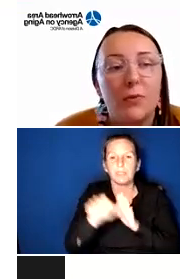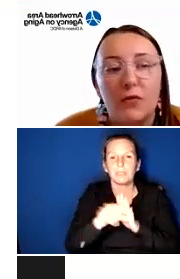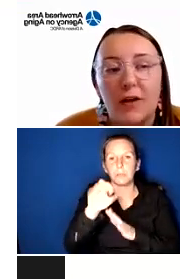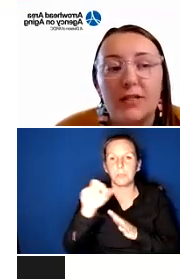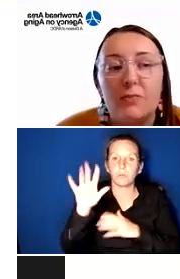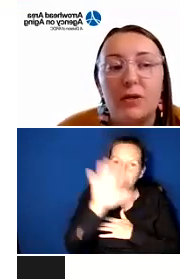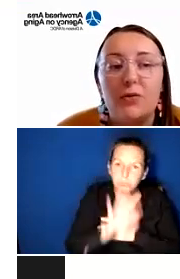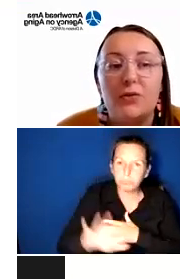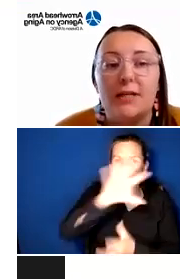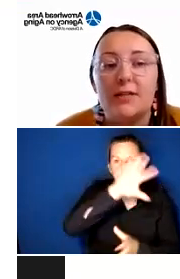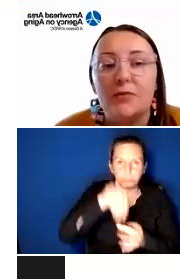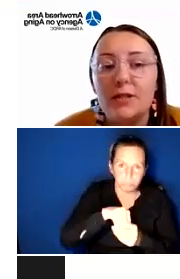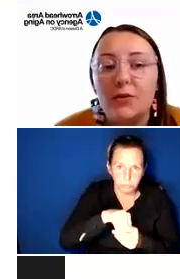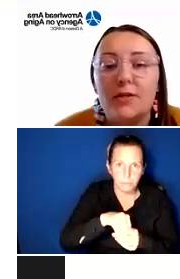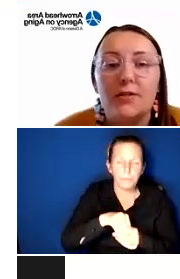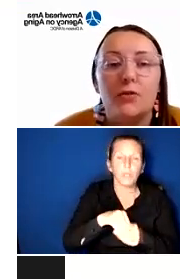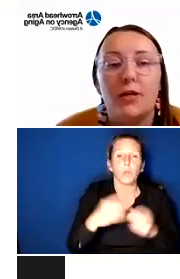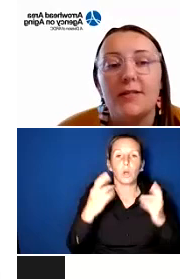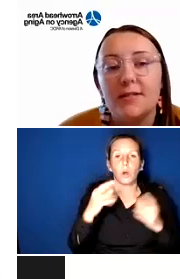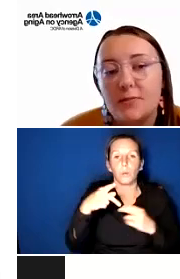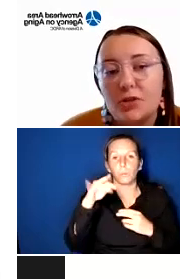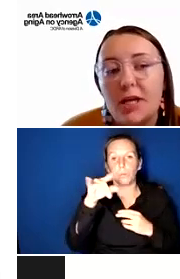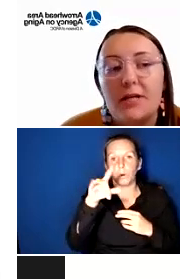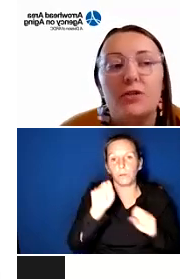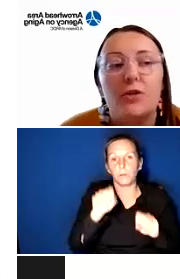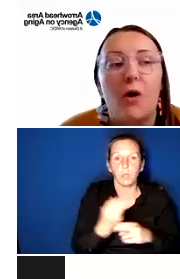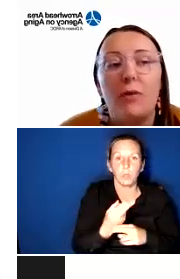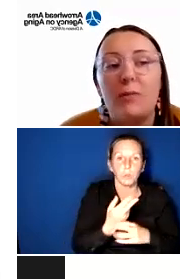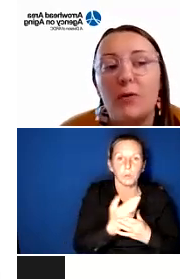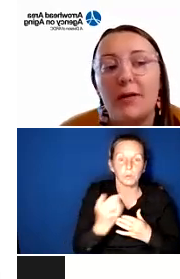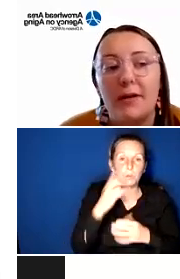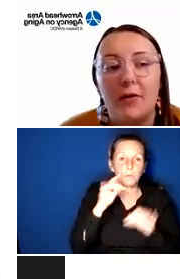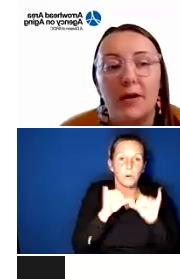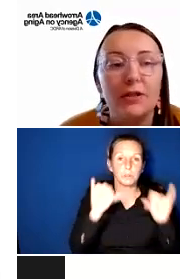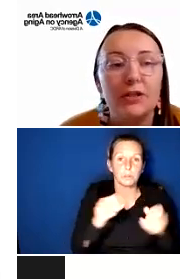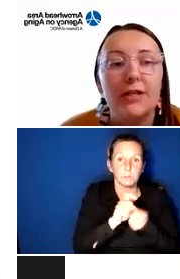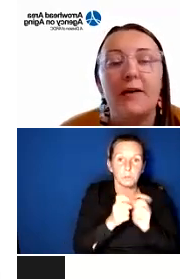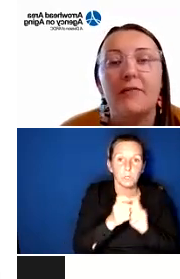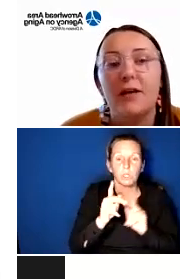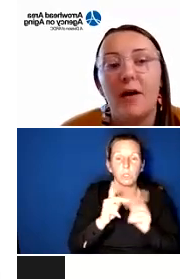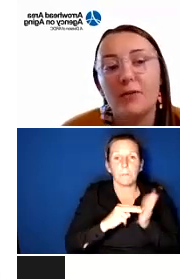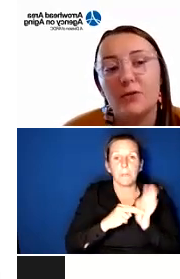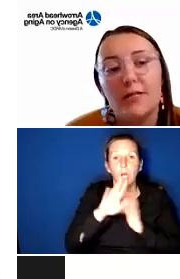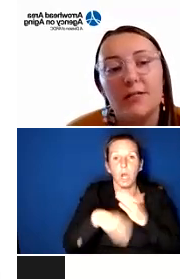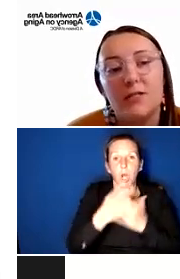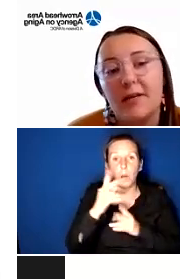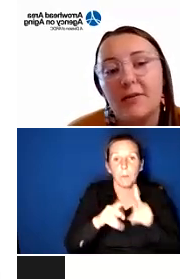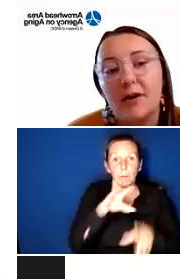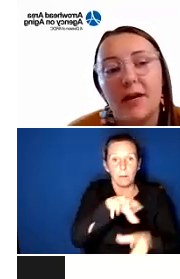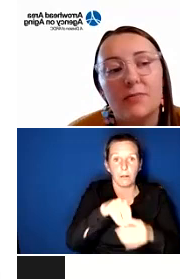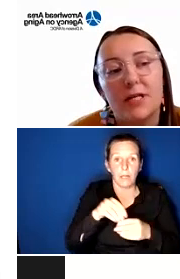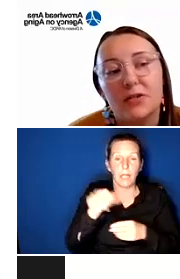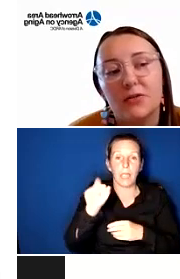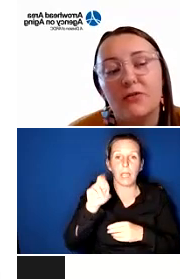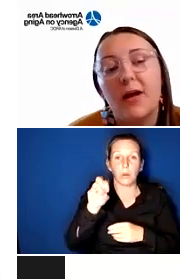hope these profiles can be used as a resource to create systems change so all people in the Arrowhead region have the opportunity to attain